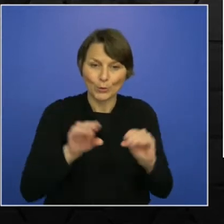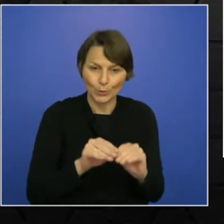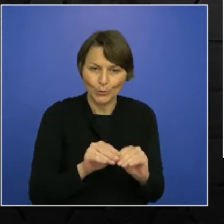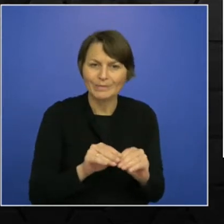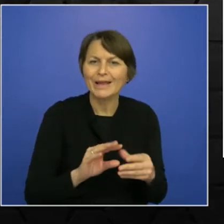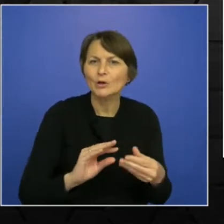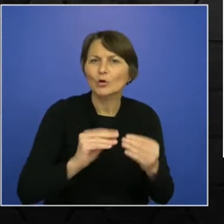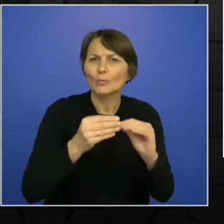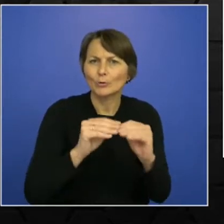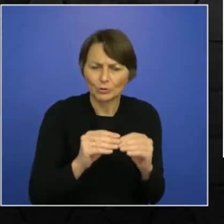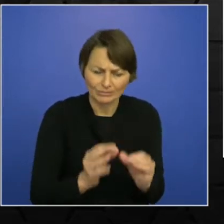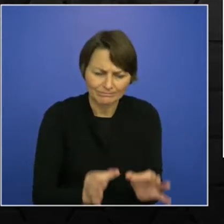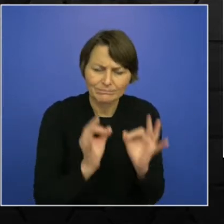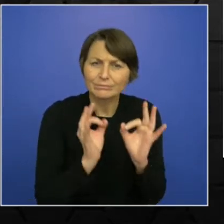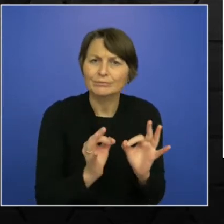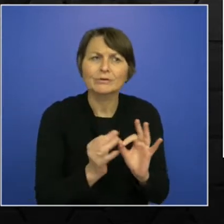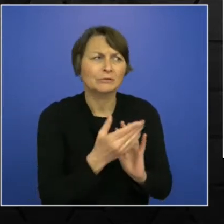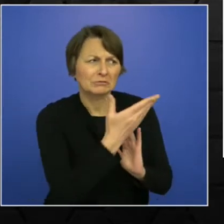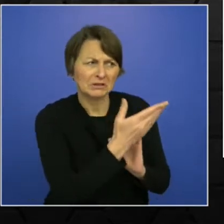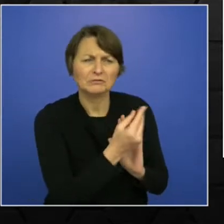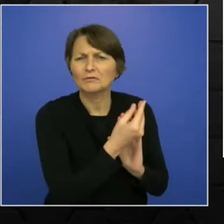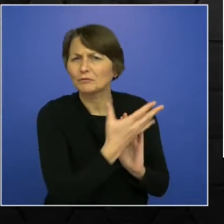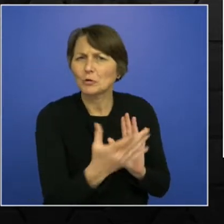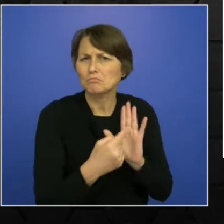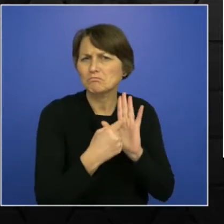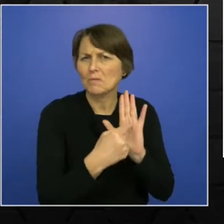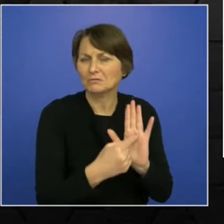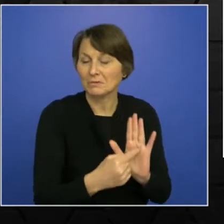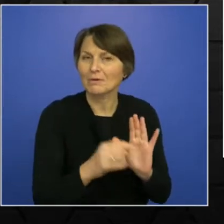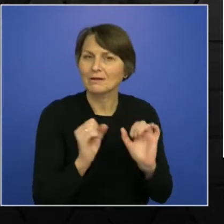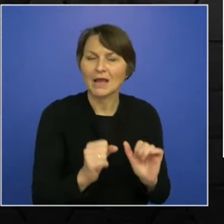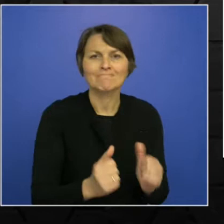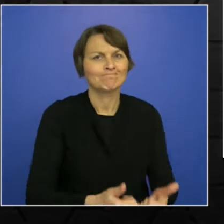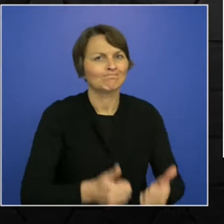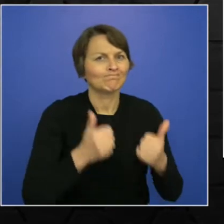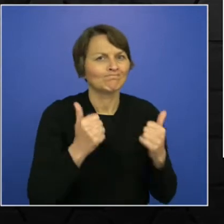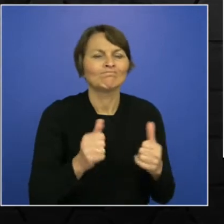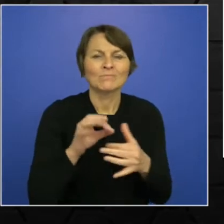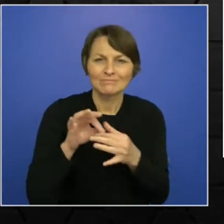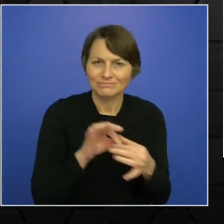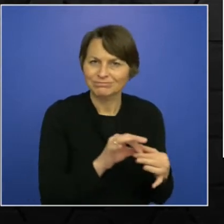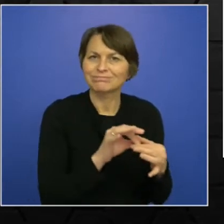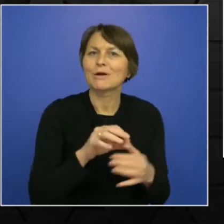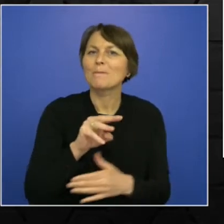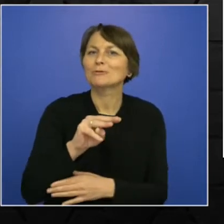terms, qualities which we are immediately used to associate to machine learning